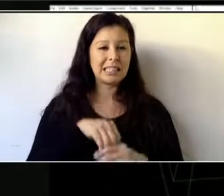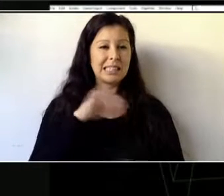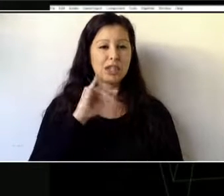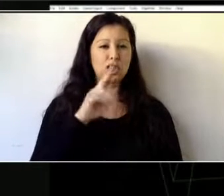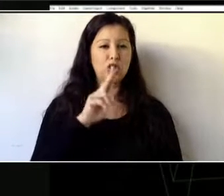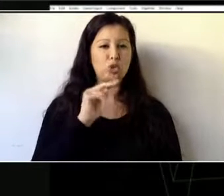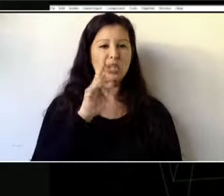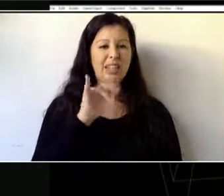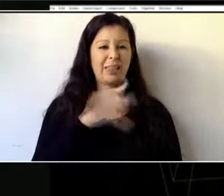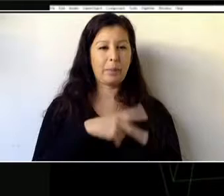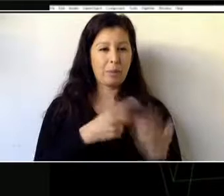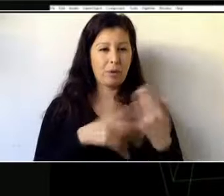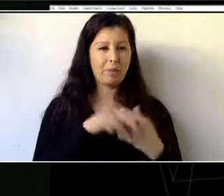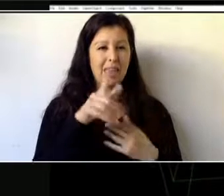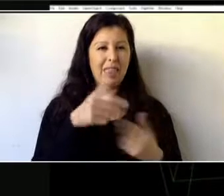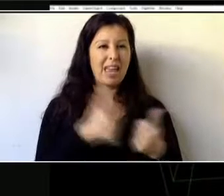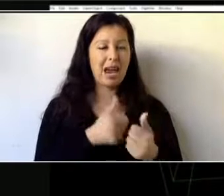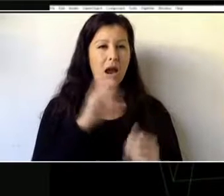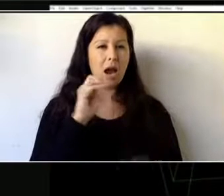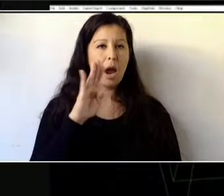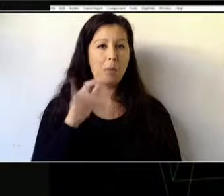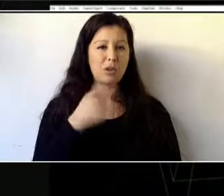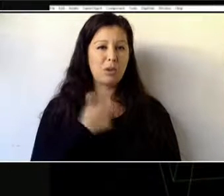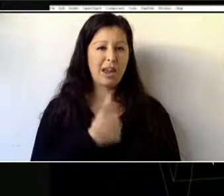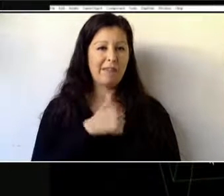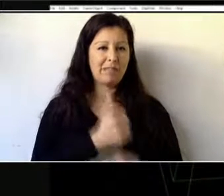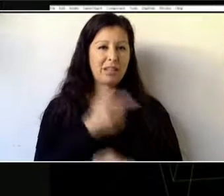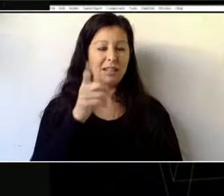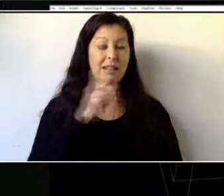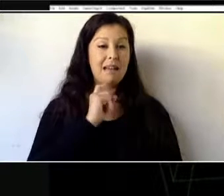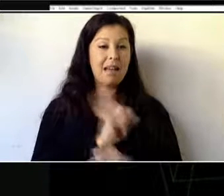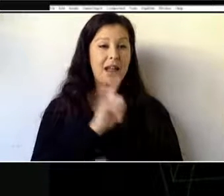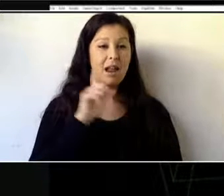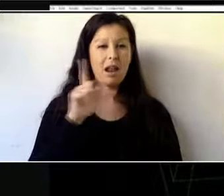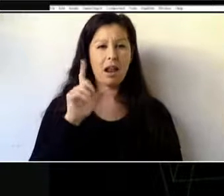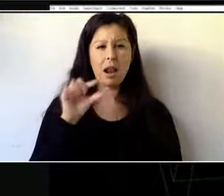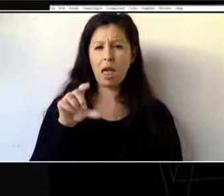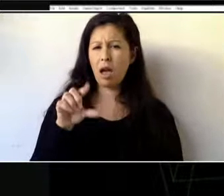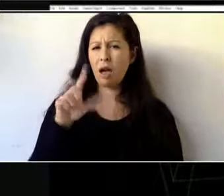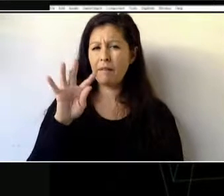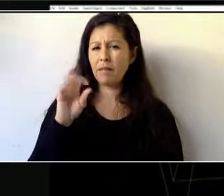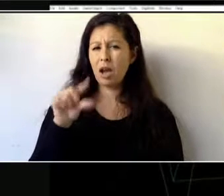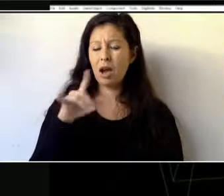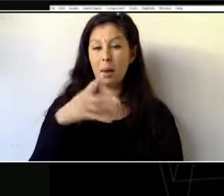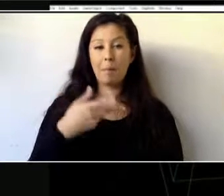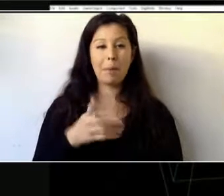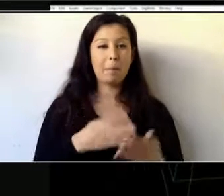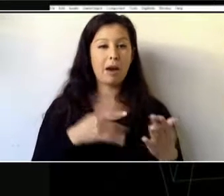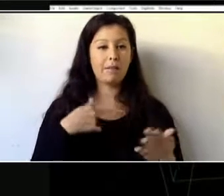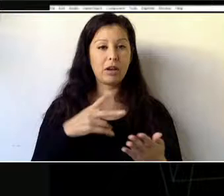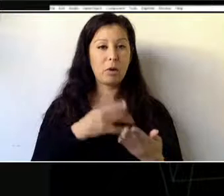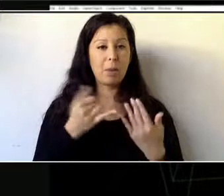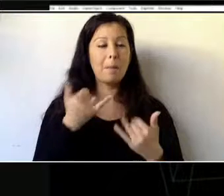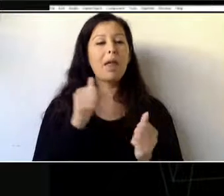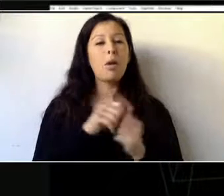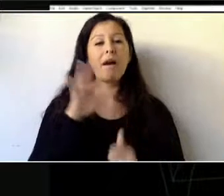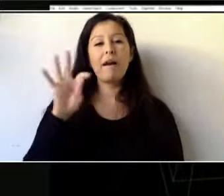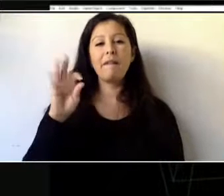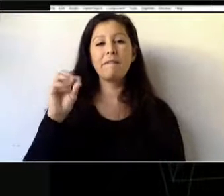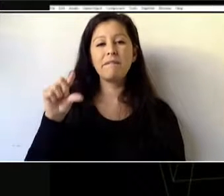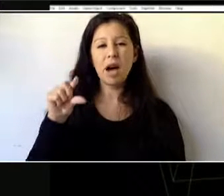And this is a game object that we have here. It's actually the fog. So a big part of our project was also playing with the fog